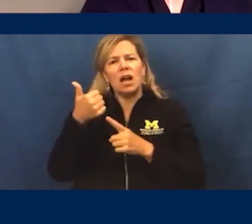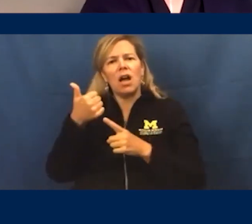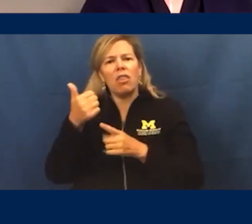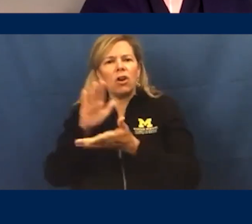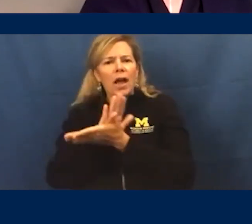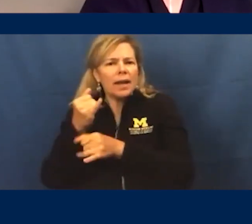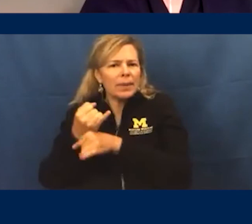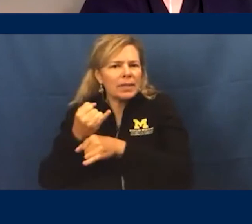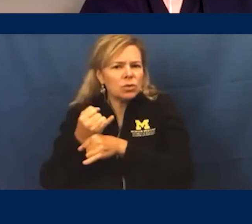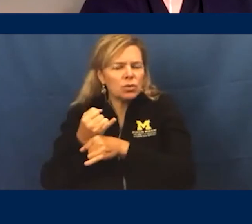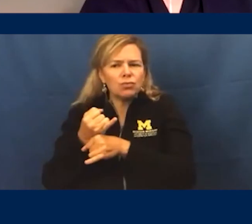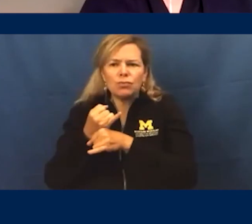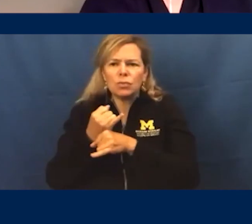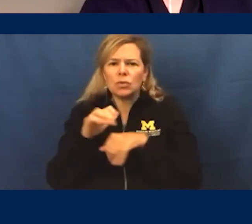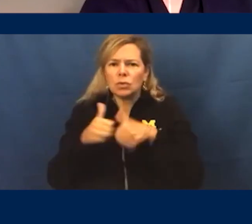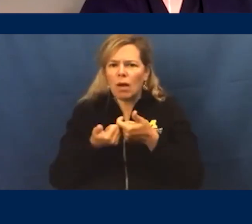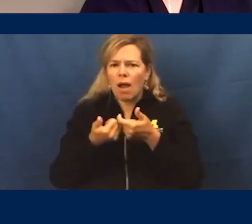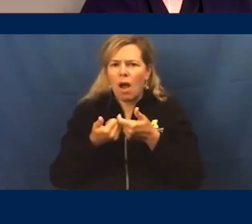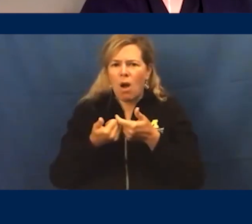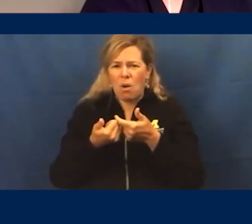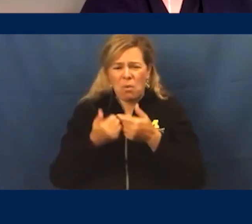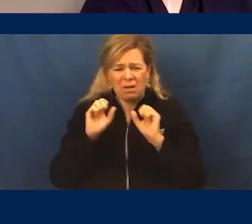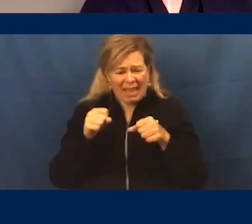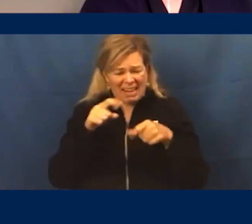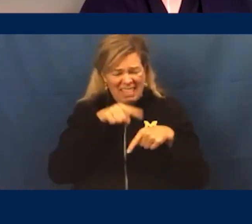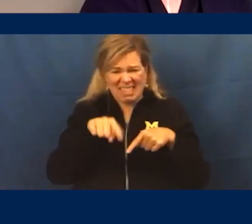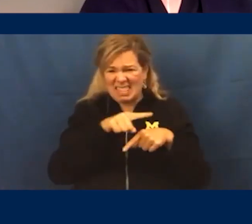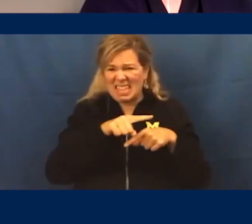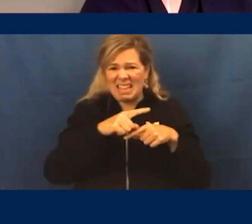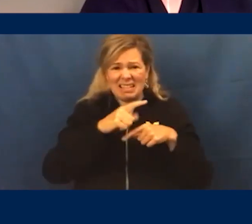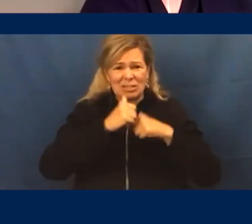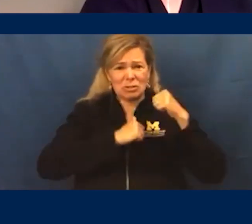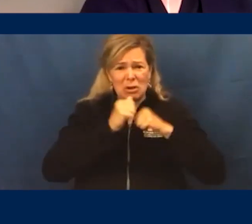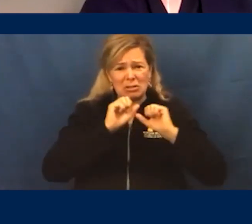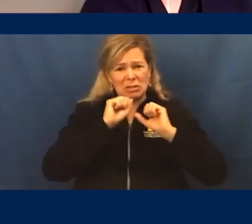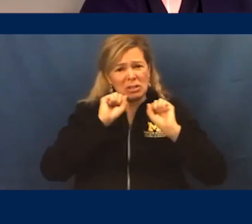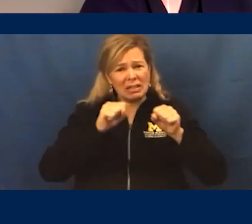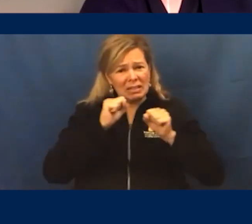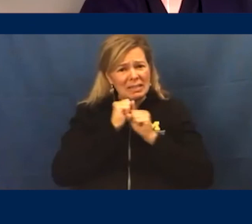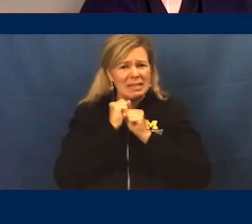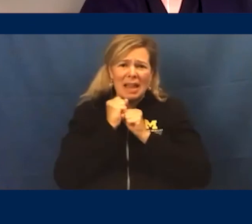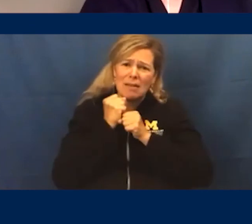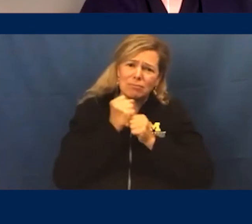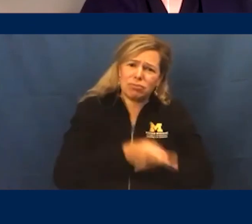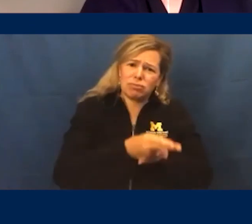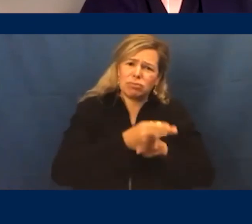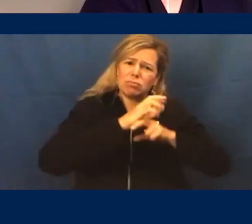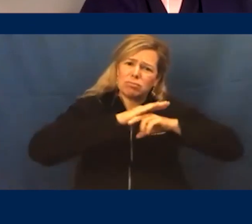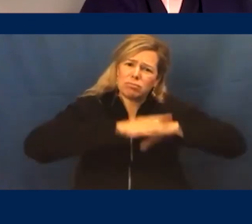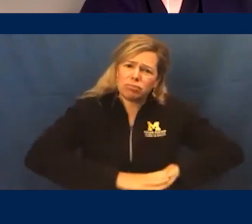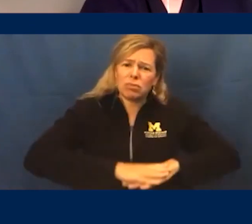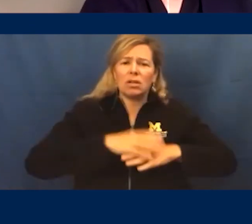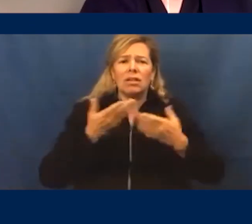institutions to break down some of these structures that appear neutral, and experiences that you may